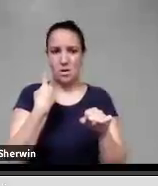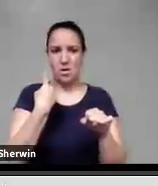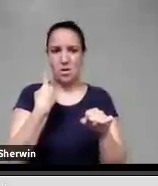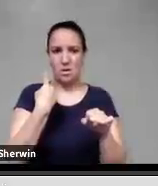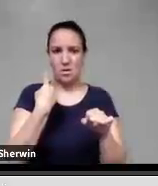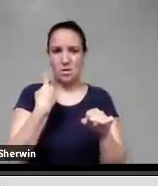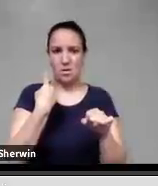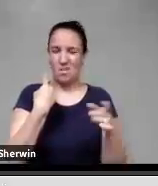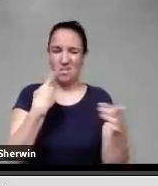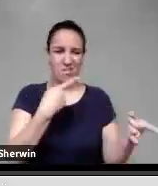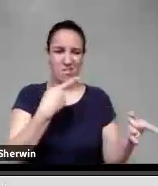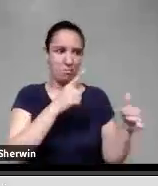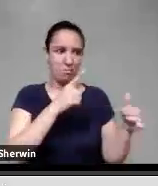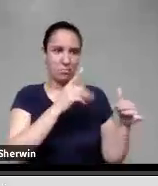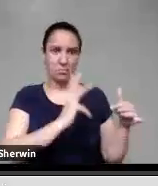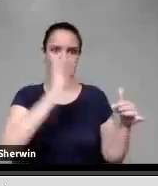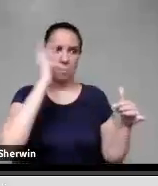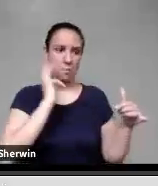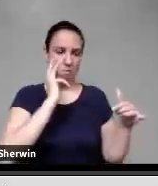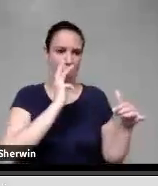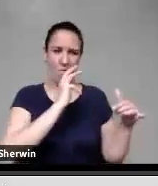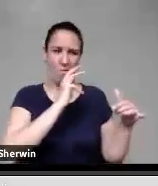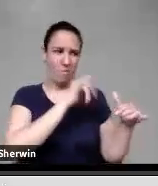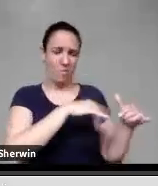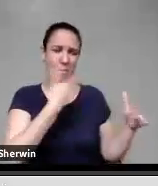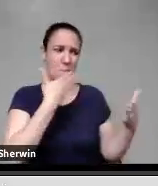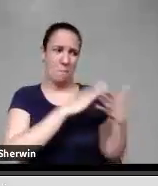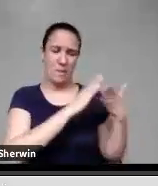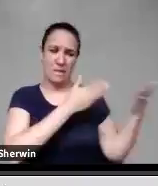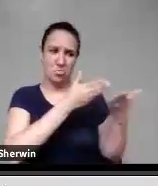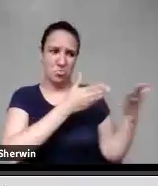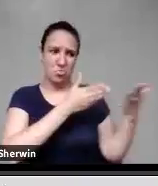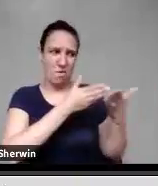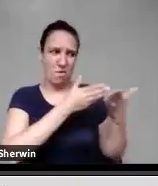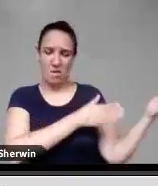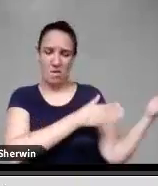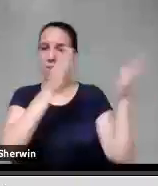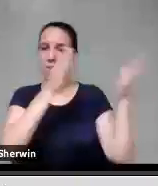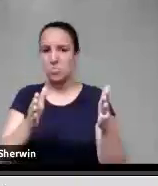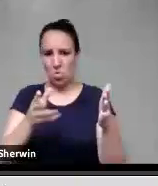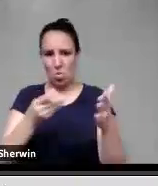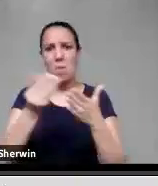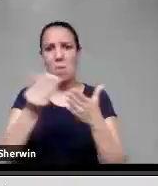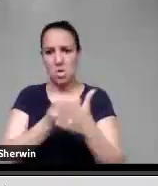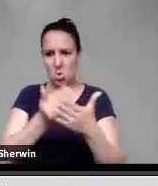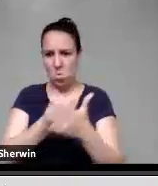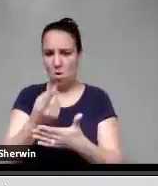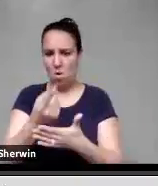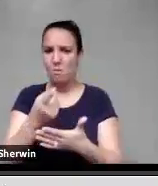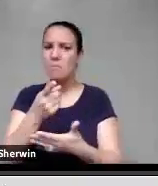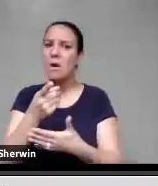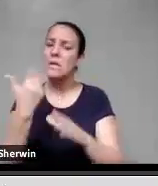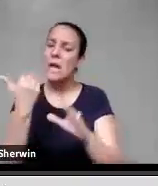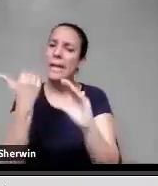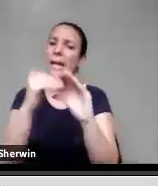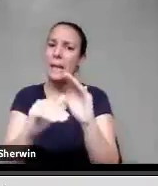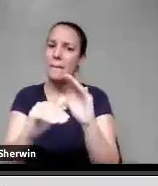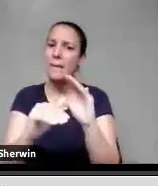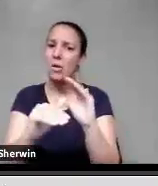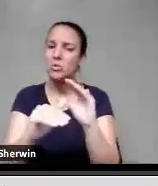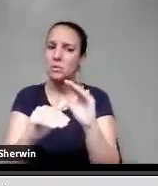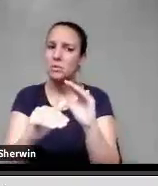I got such poor service at the last dealer that I bought it an hour away. So I had a question, and I emailed where I was